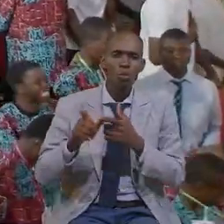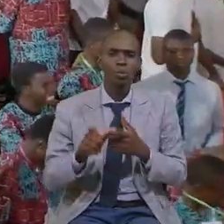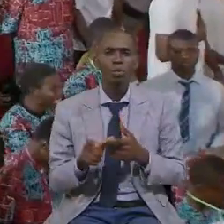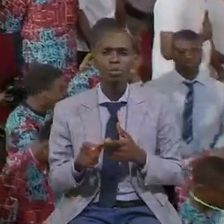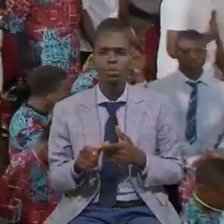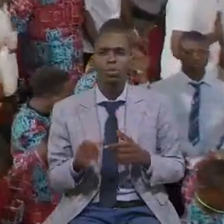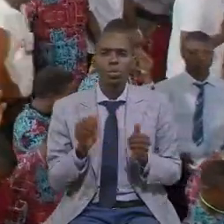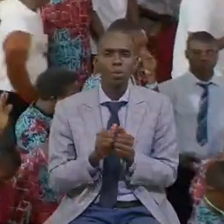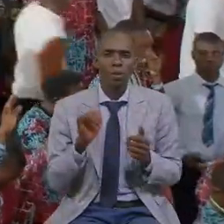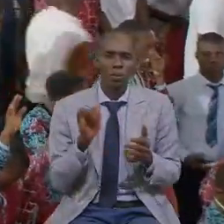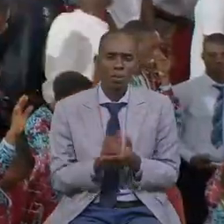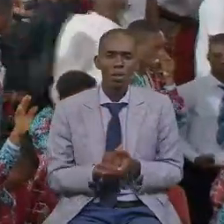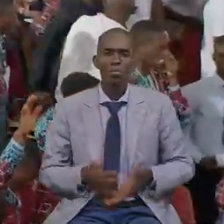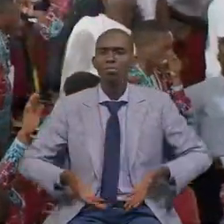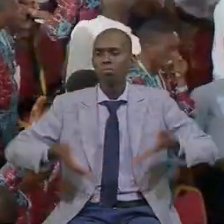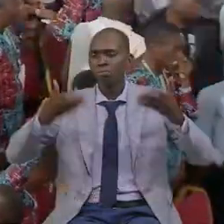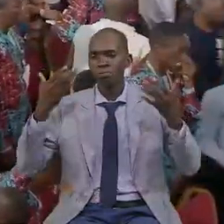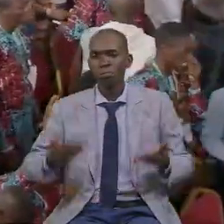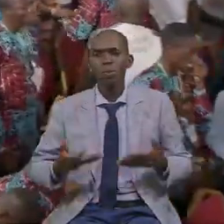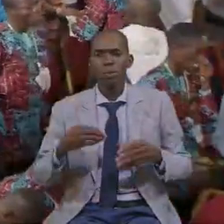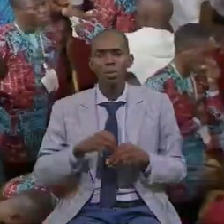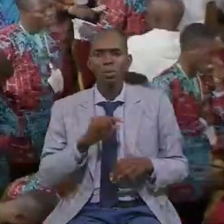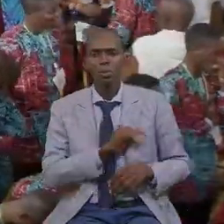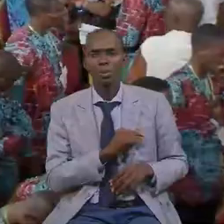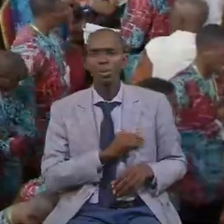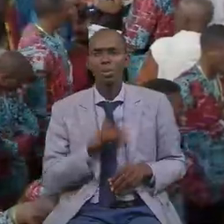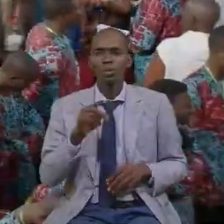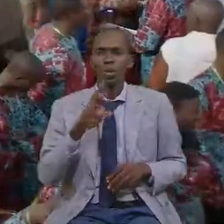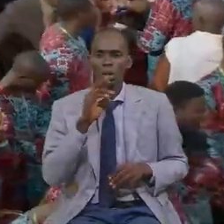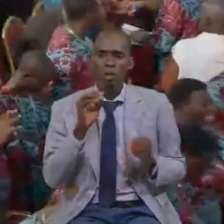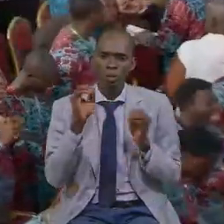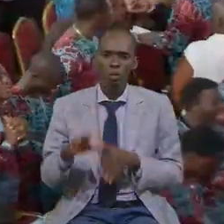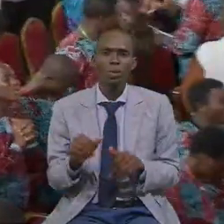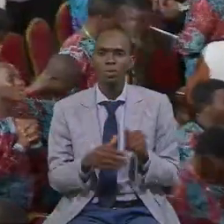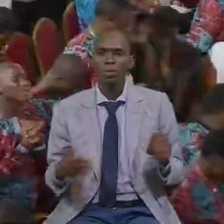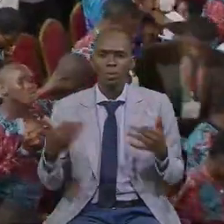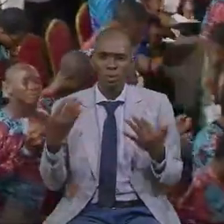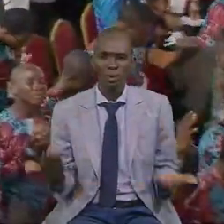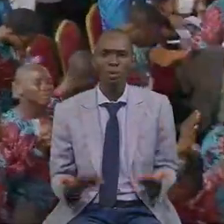conscience, we're dropping that load here today.